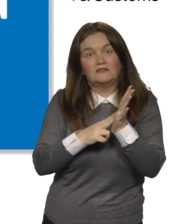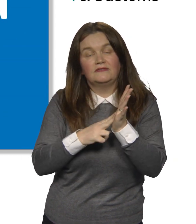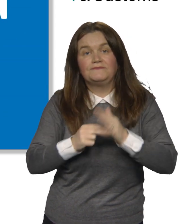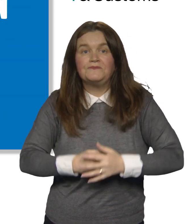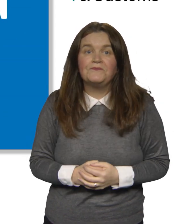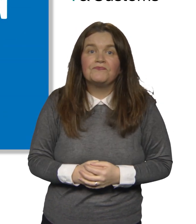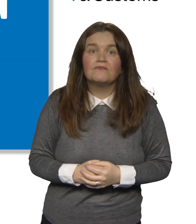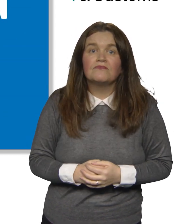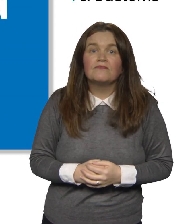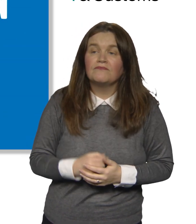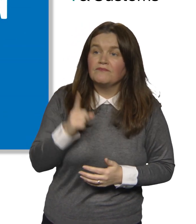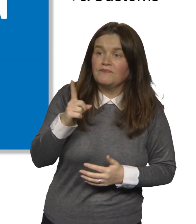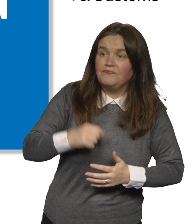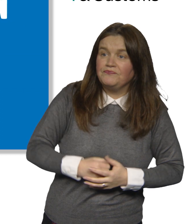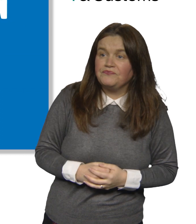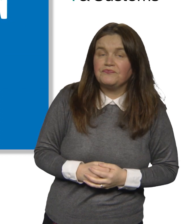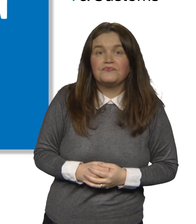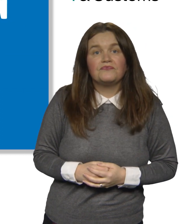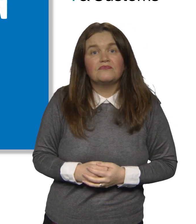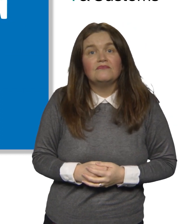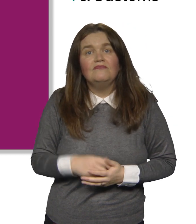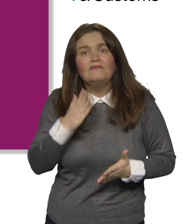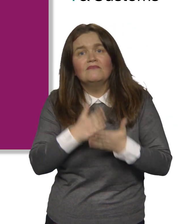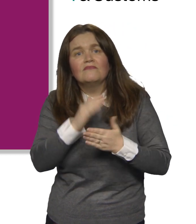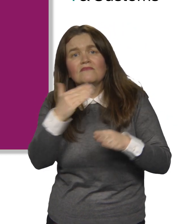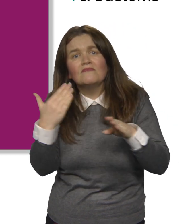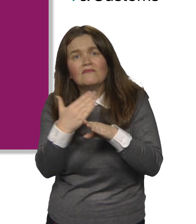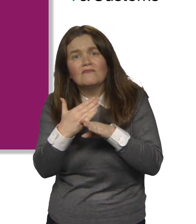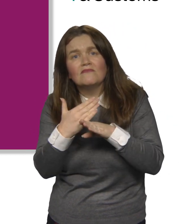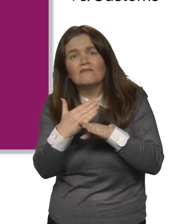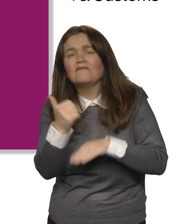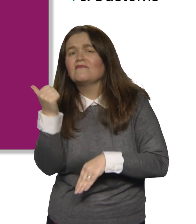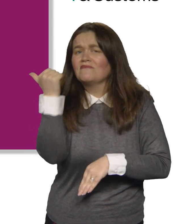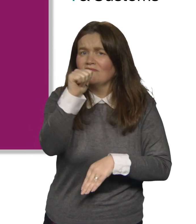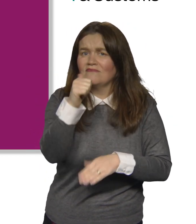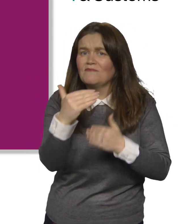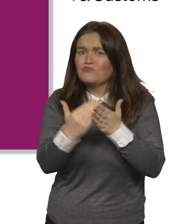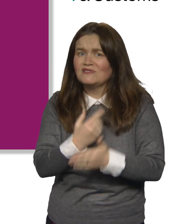Tax Evasion page on the gov.uk website. When it comes to your career,